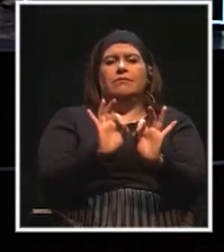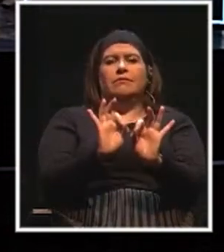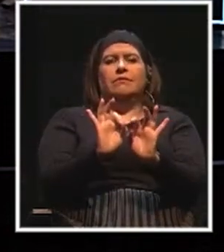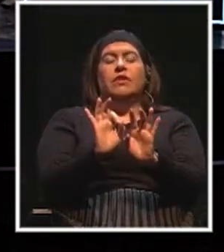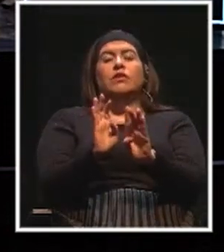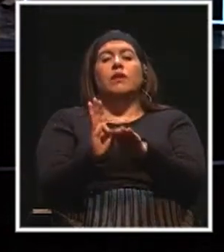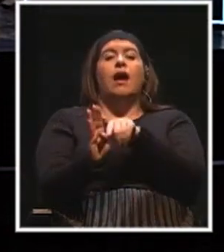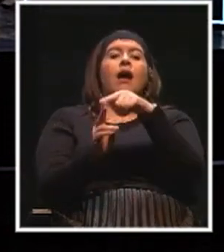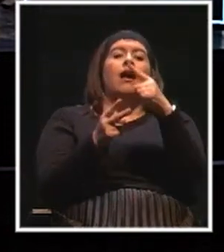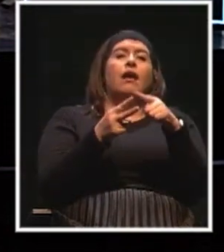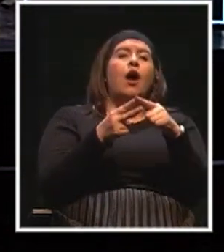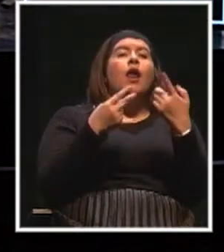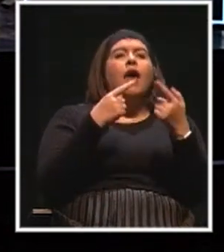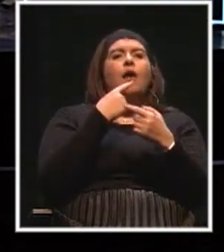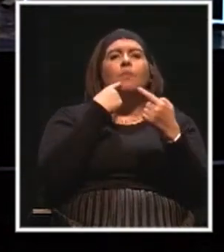gracias.